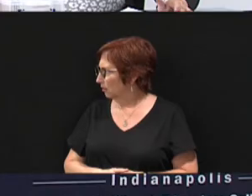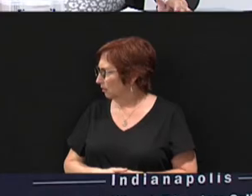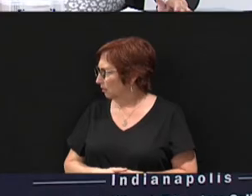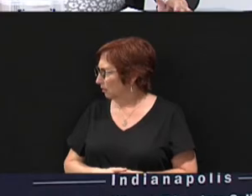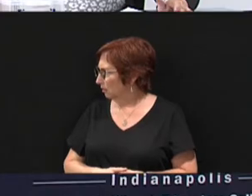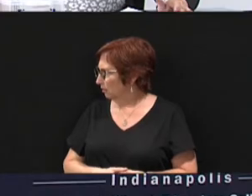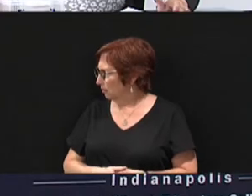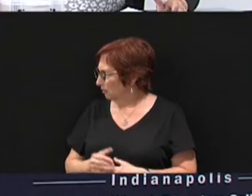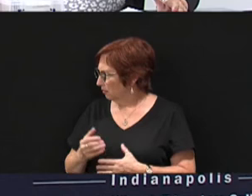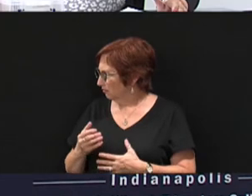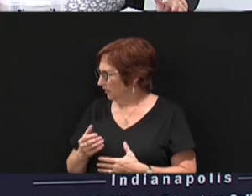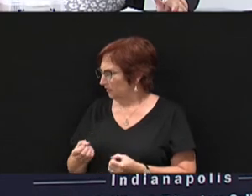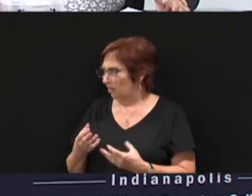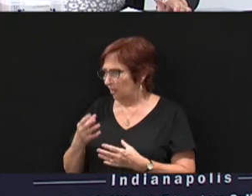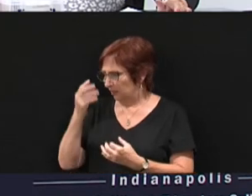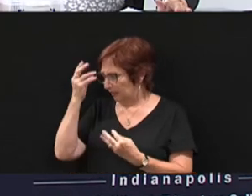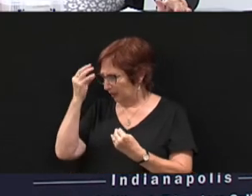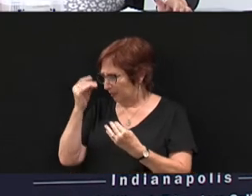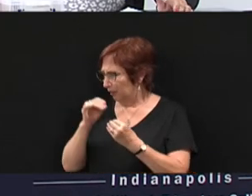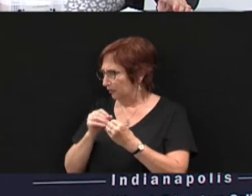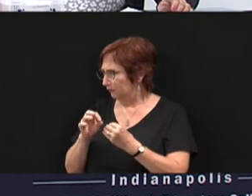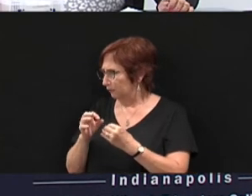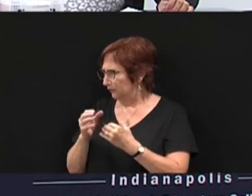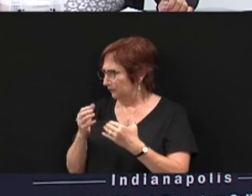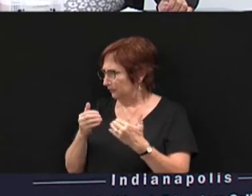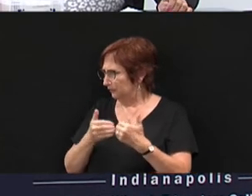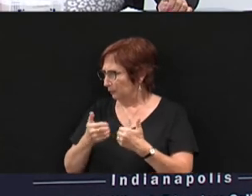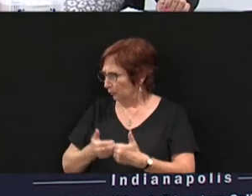visual drill, it's kind of a lot to think about, isn't it? Okay.